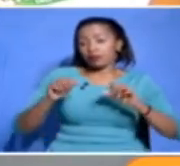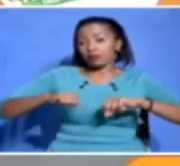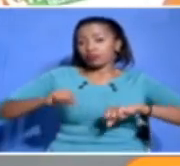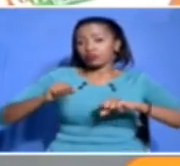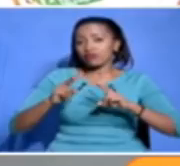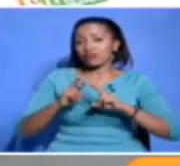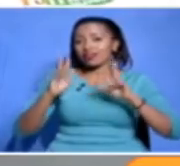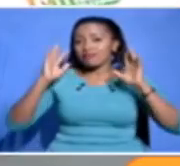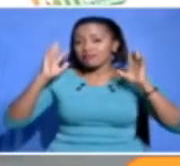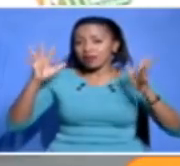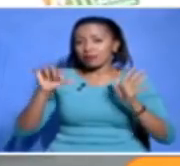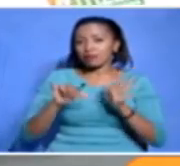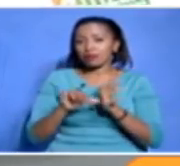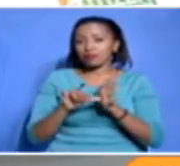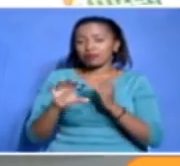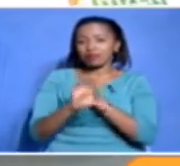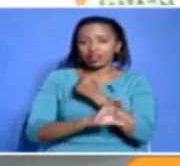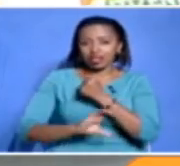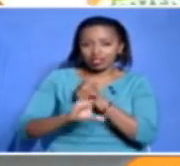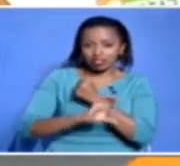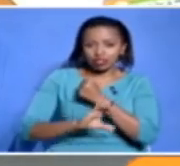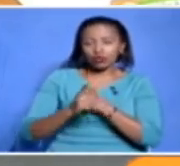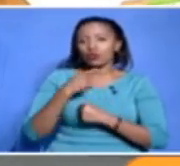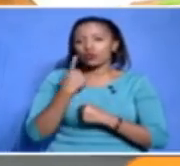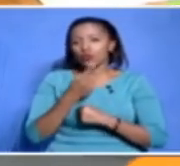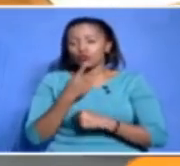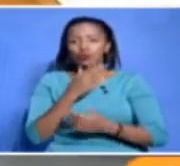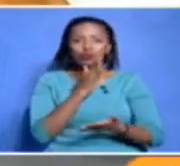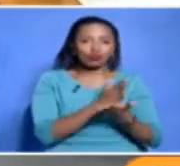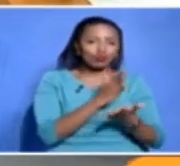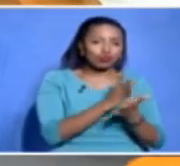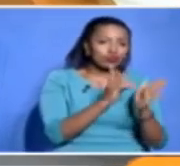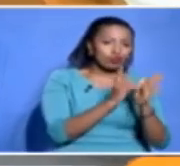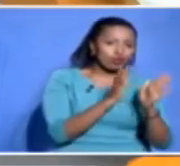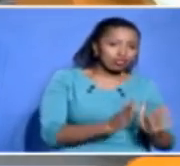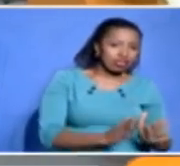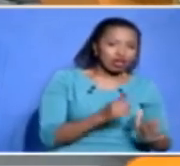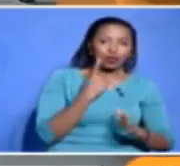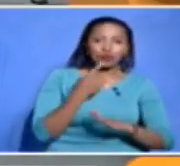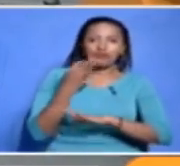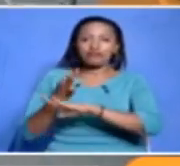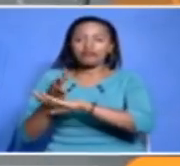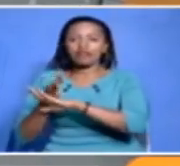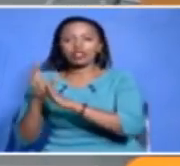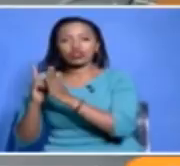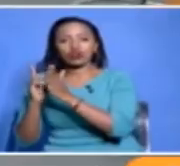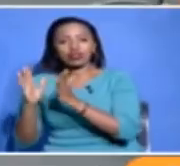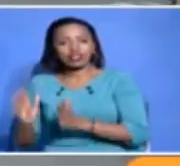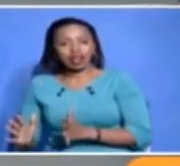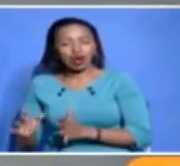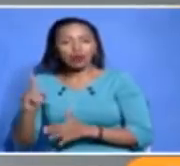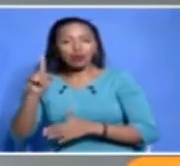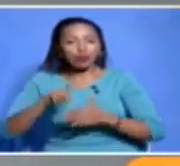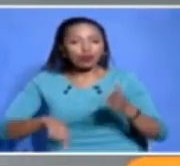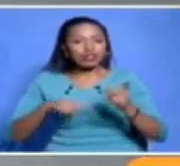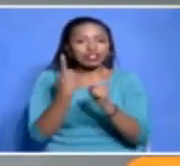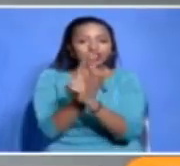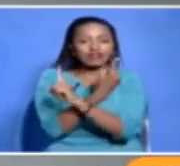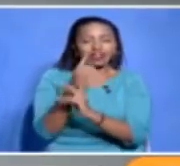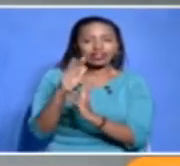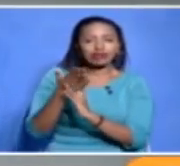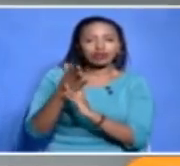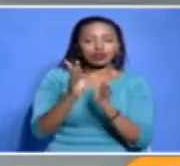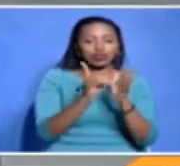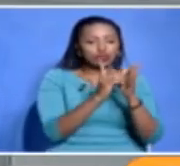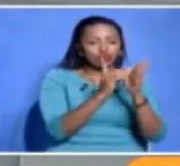in this country. Who is real? Who is not? What is the difference between a doctor and a clinical officer? For many of us